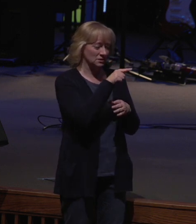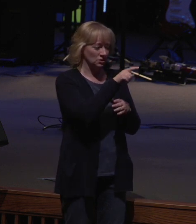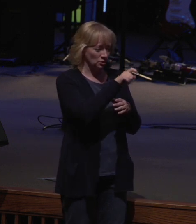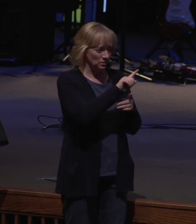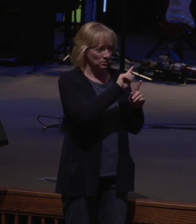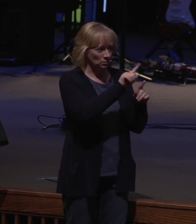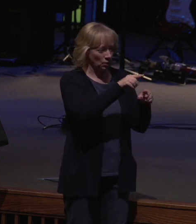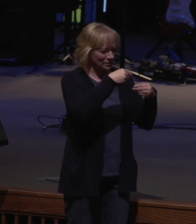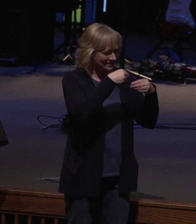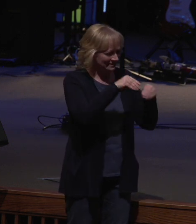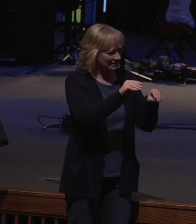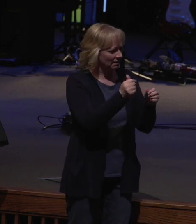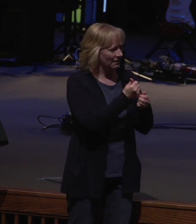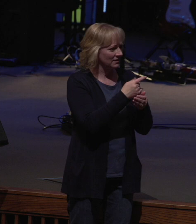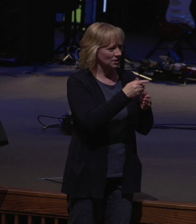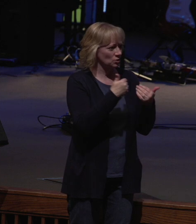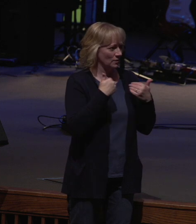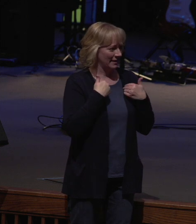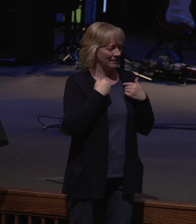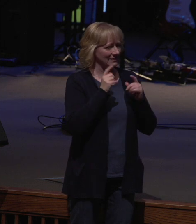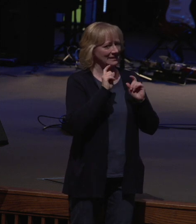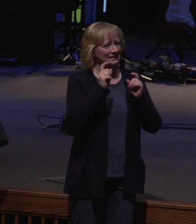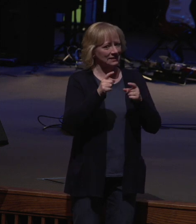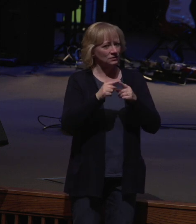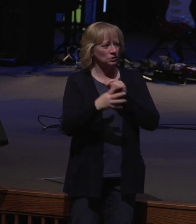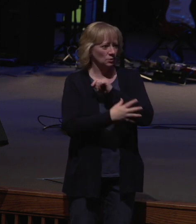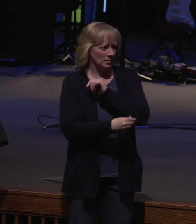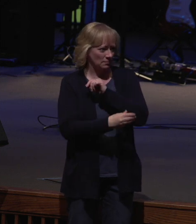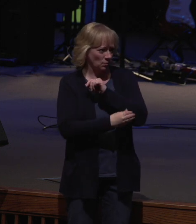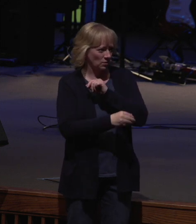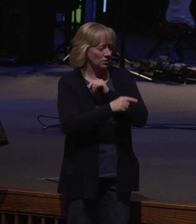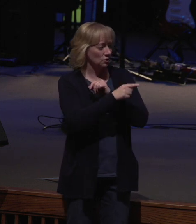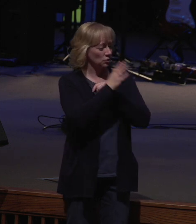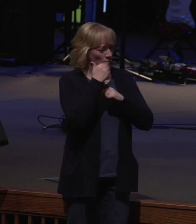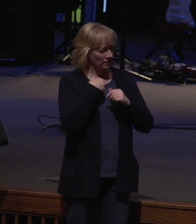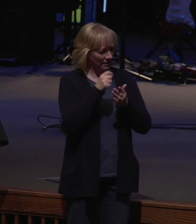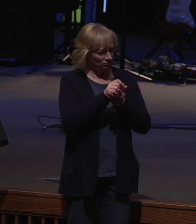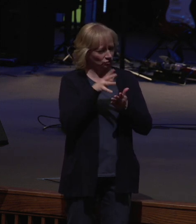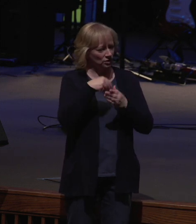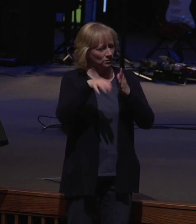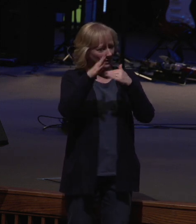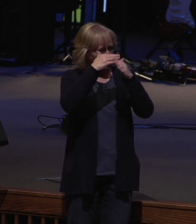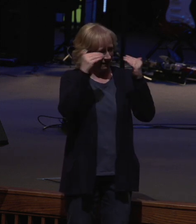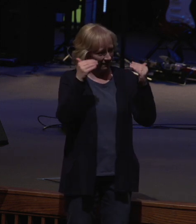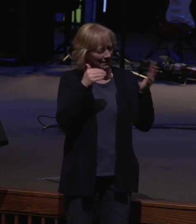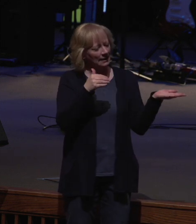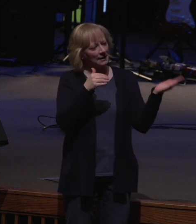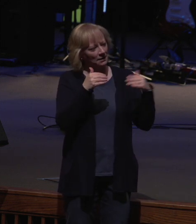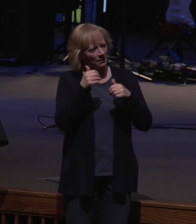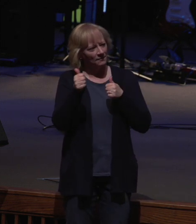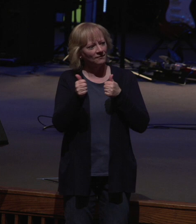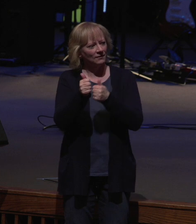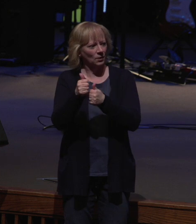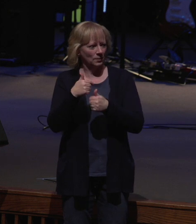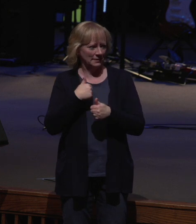have, give it to the poor, you will have treasure in heaven, and then come follow me.